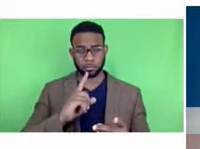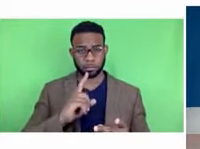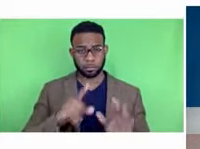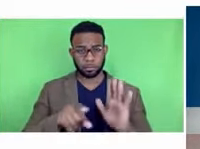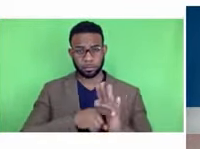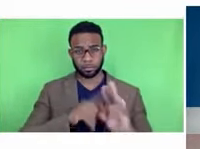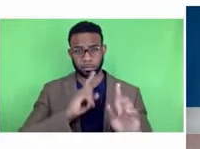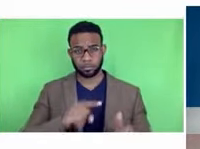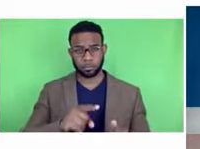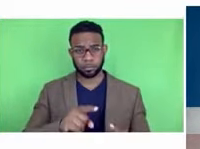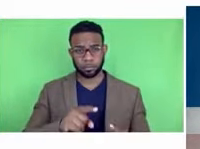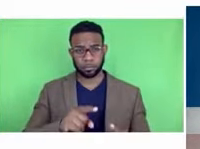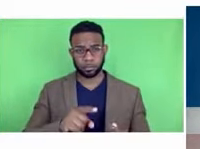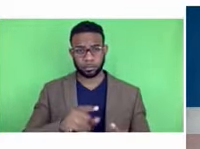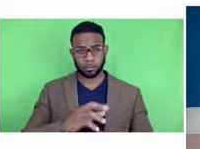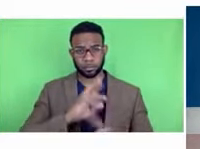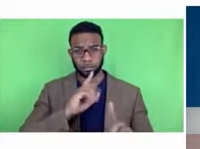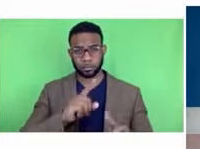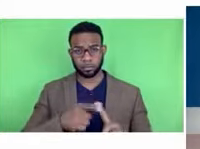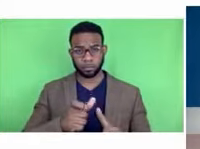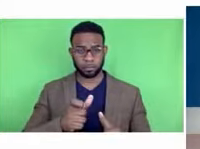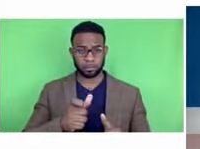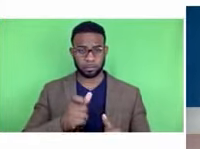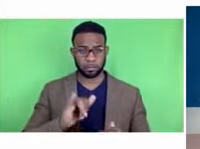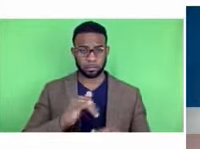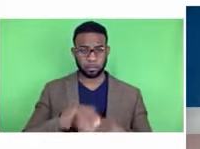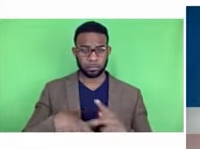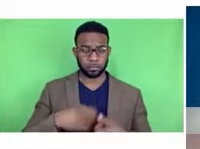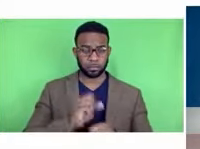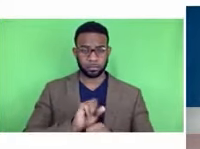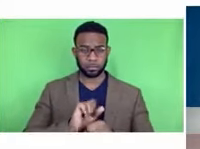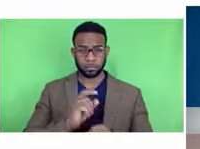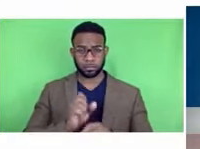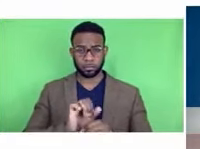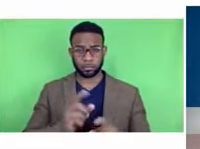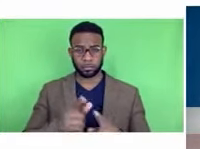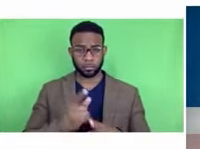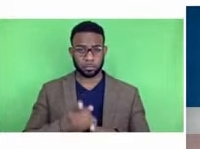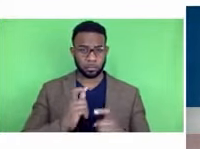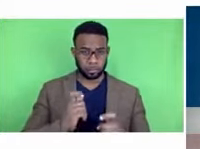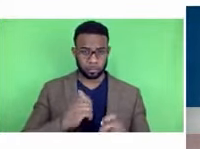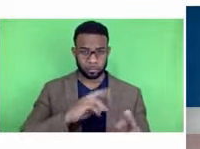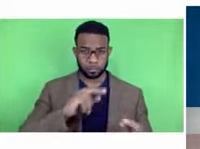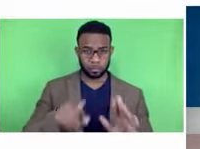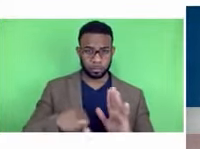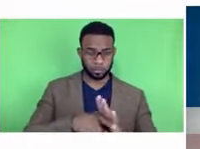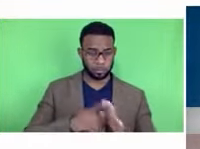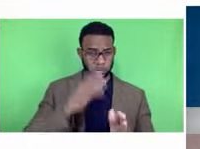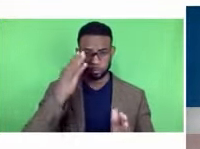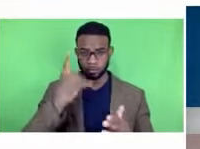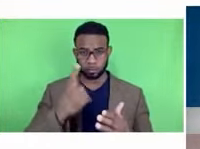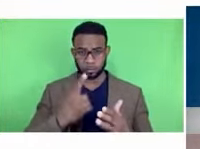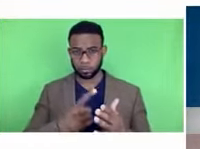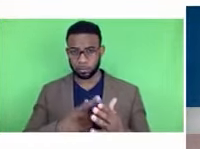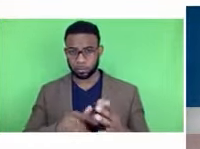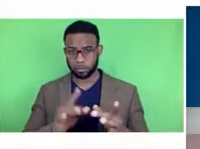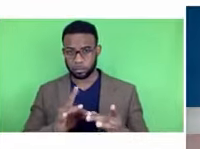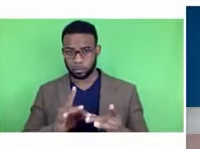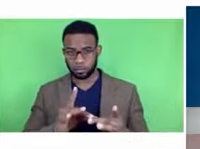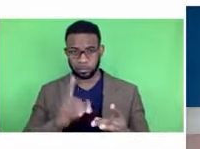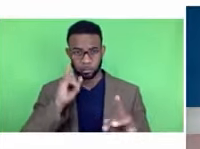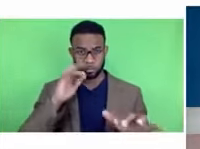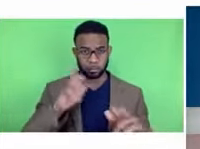reaction or response from a potential employer. I mean, the employer right away reacts negatively. They don't know what to say. It's a shock to